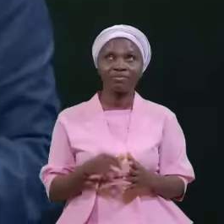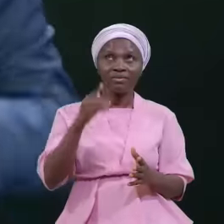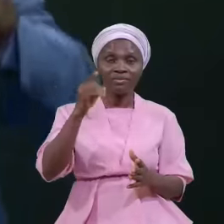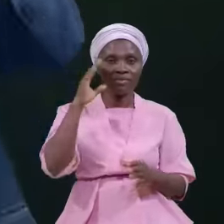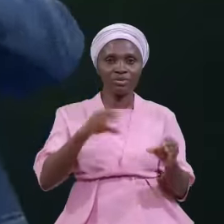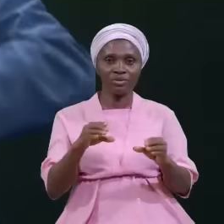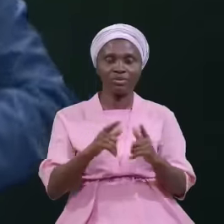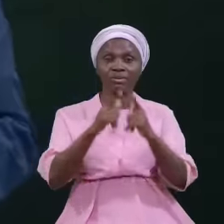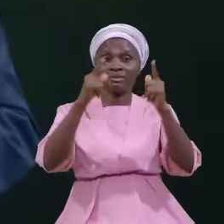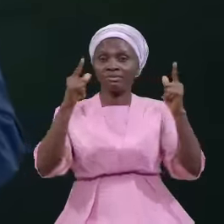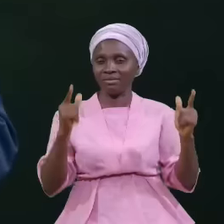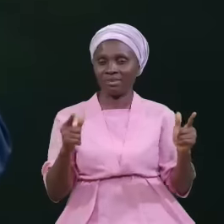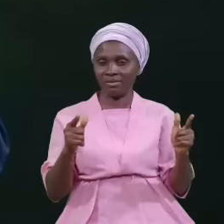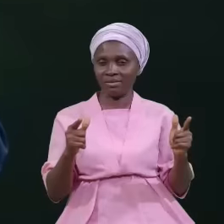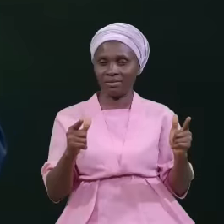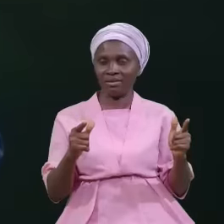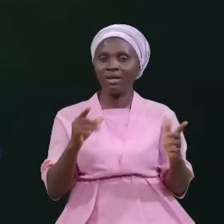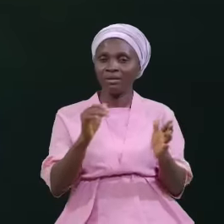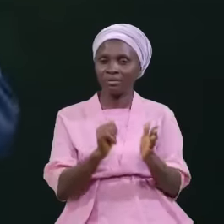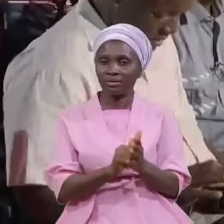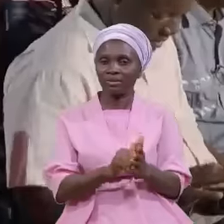has ever done, will do that in your